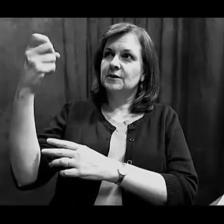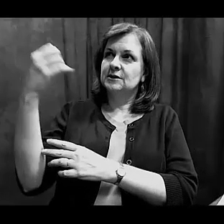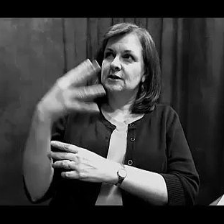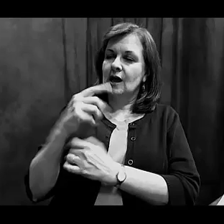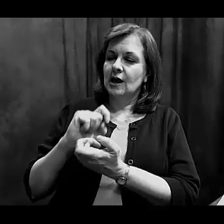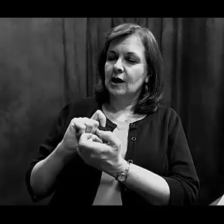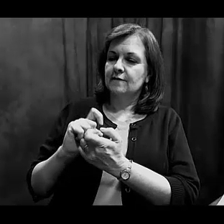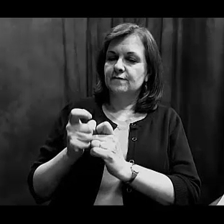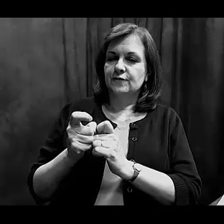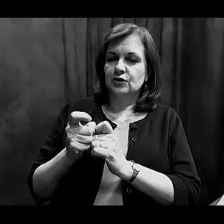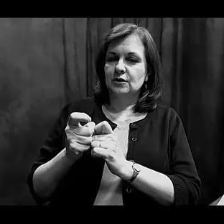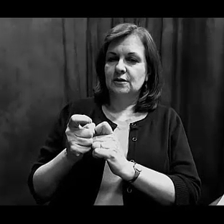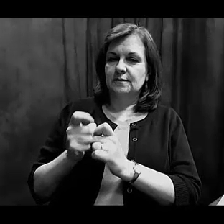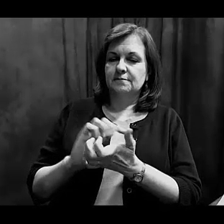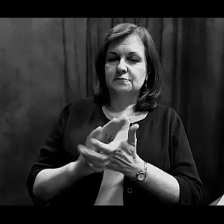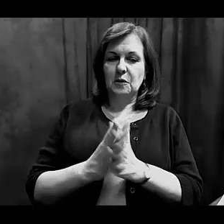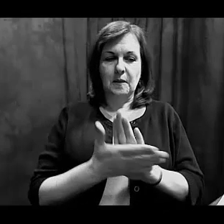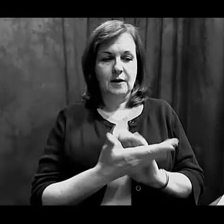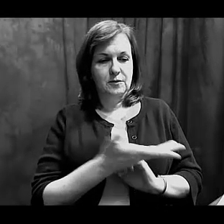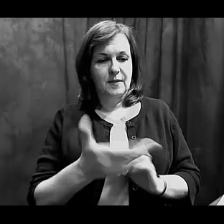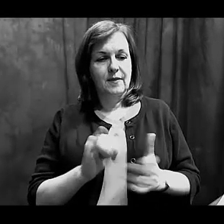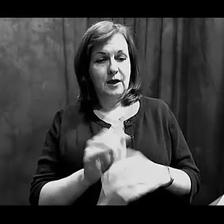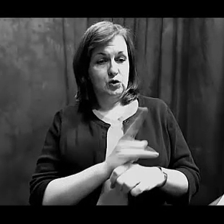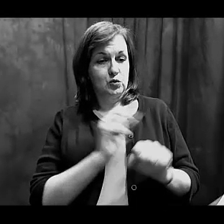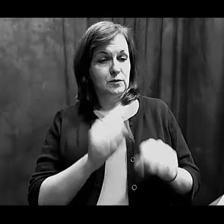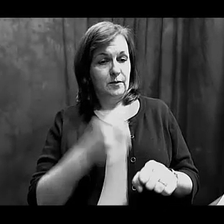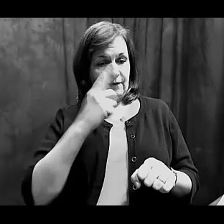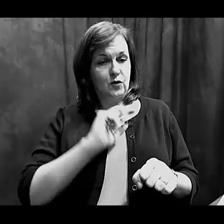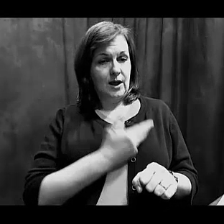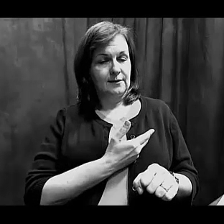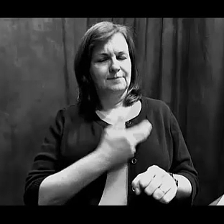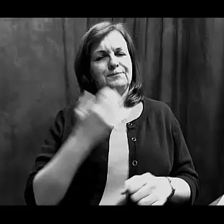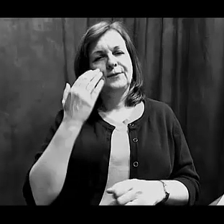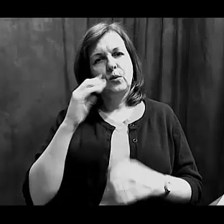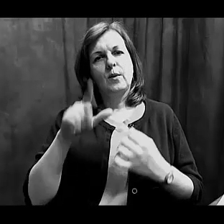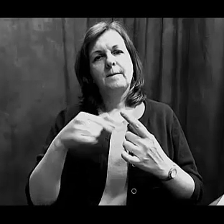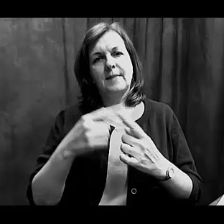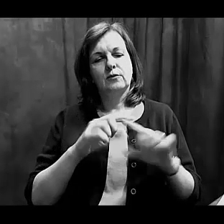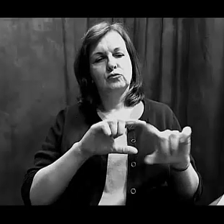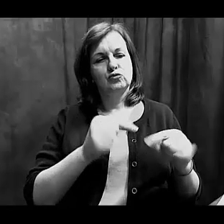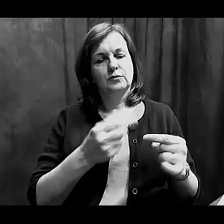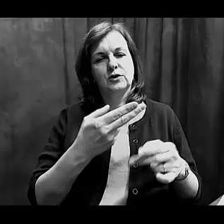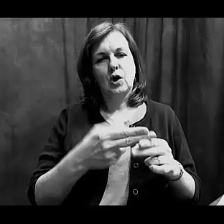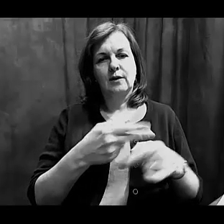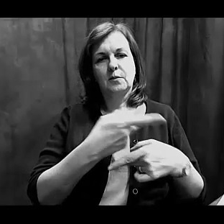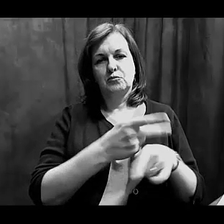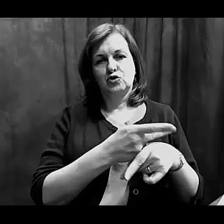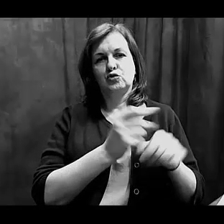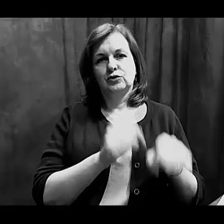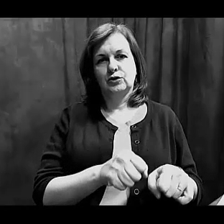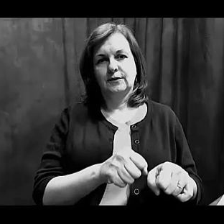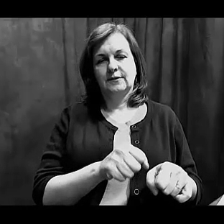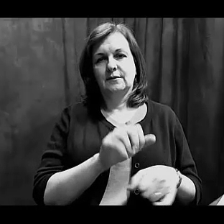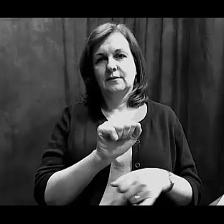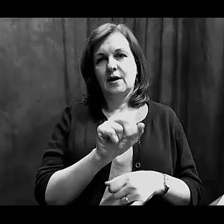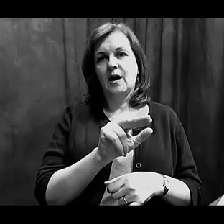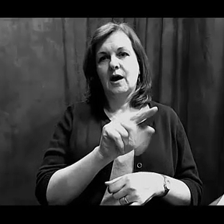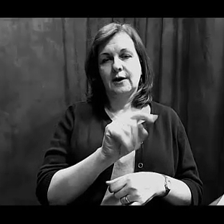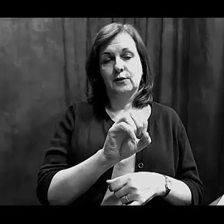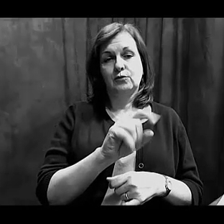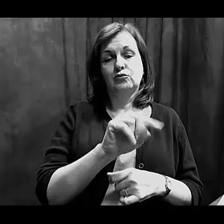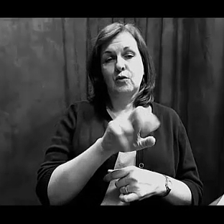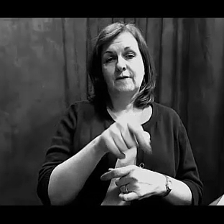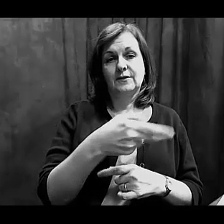from the sun and converts it into something that's usable for us. We know about producers, we know about consumers,